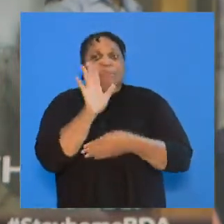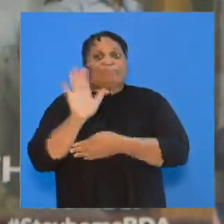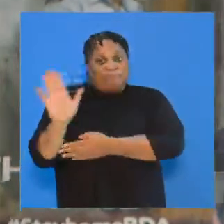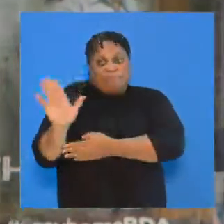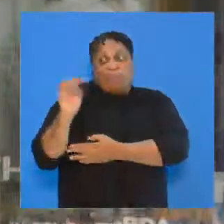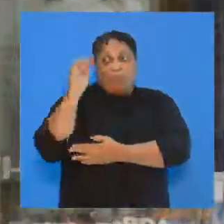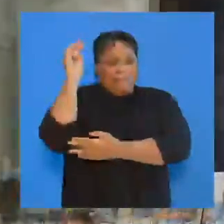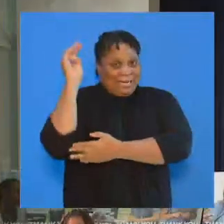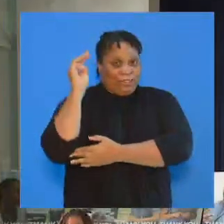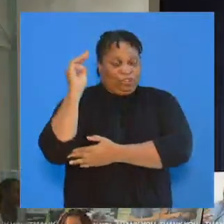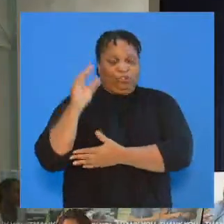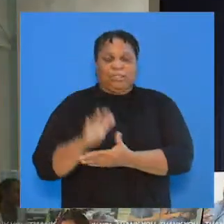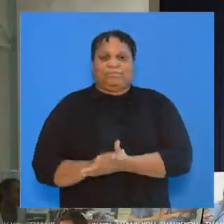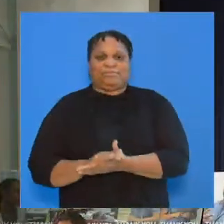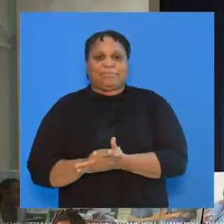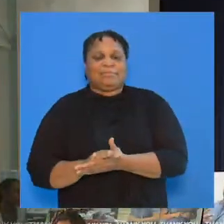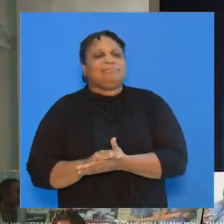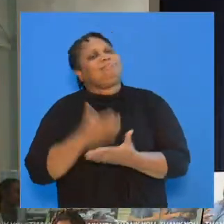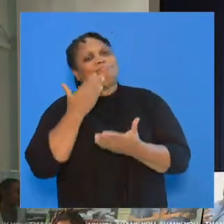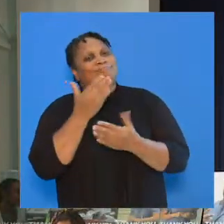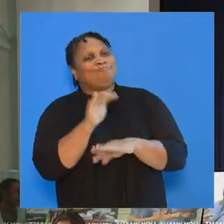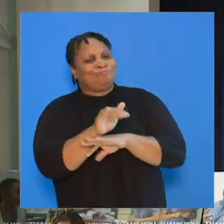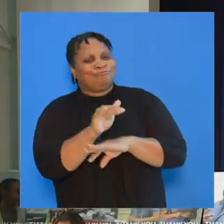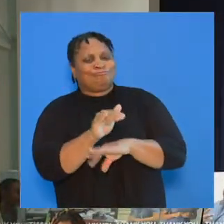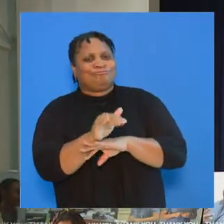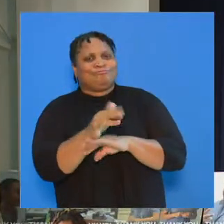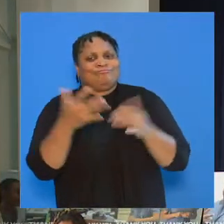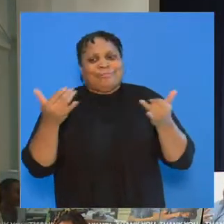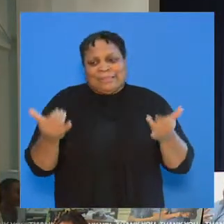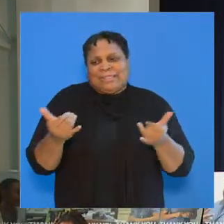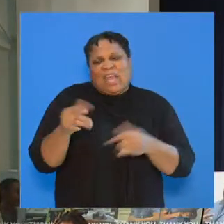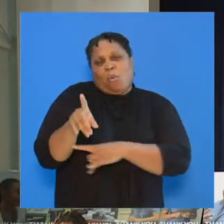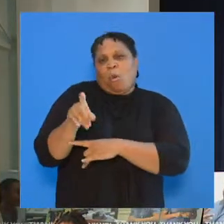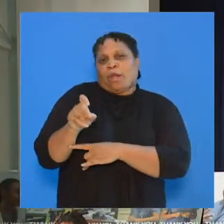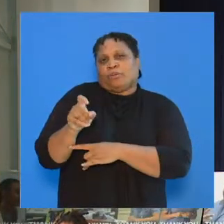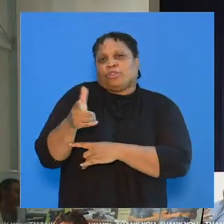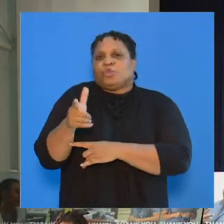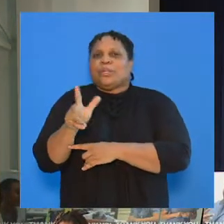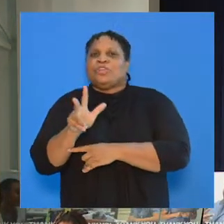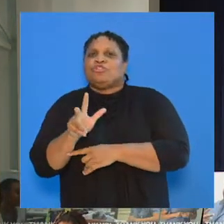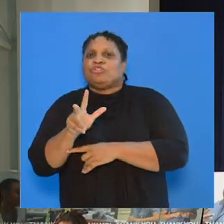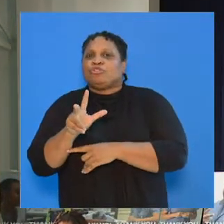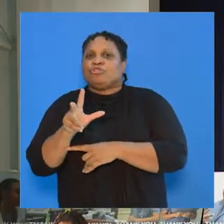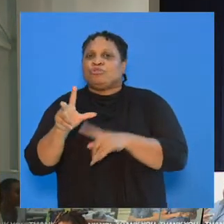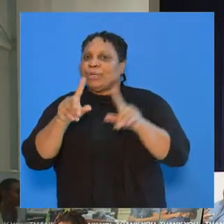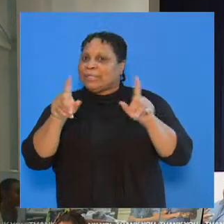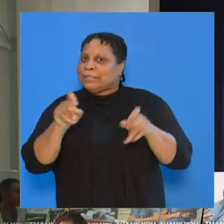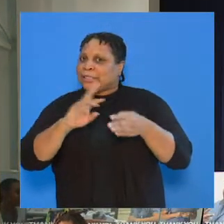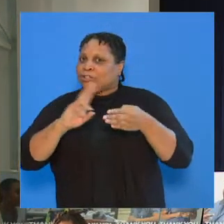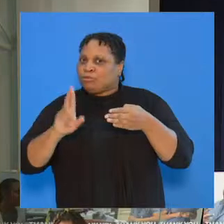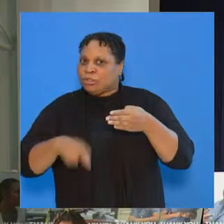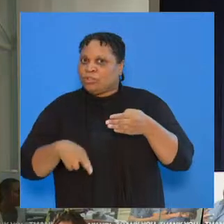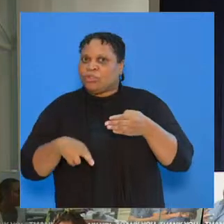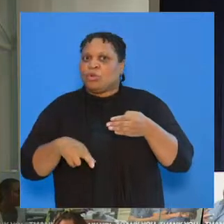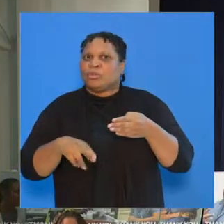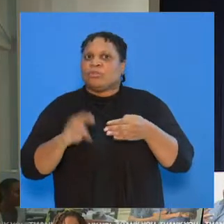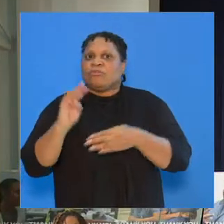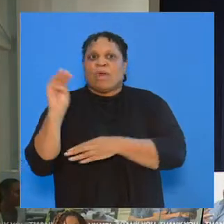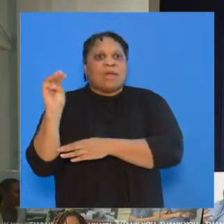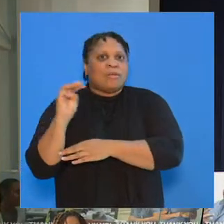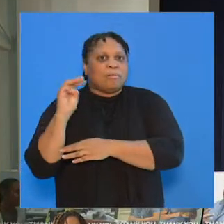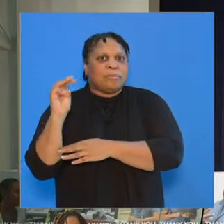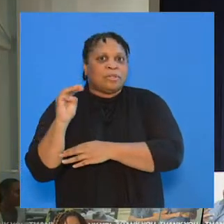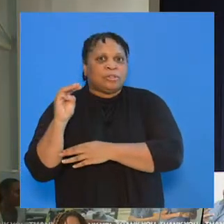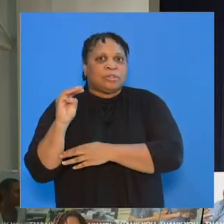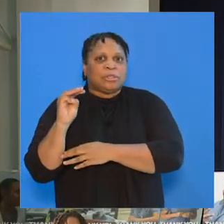Minister. Good afternoon, everyone. Today, there were 123 test results received by the Ministry of Health, and